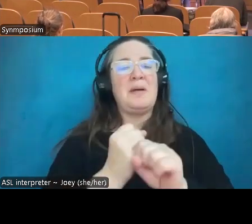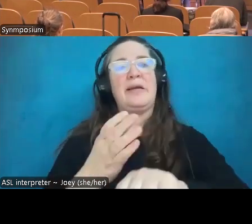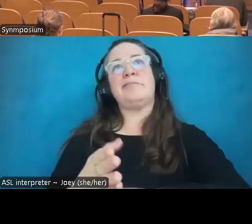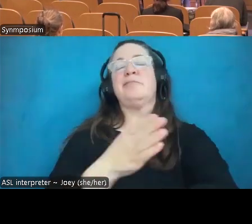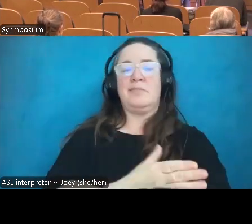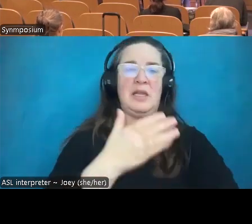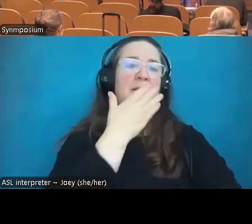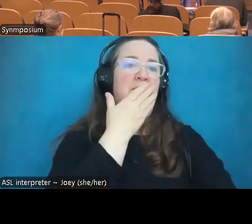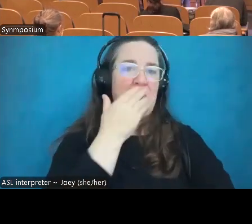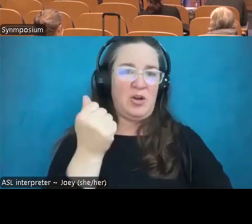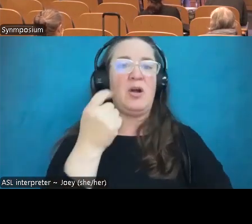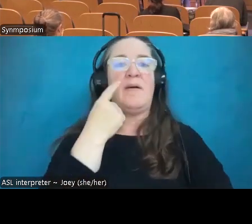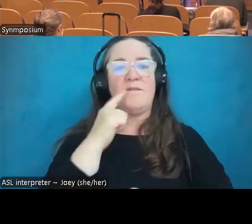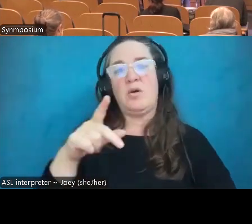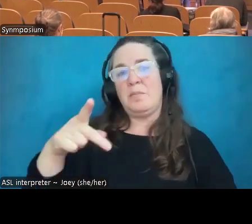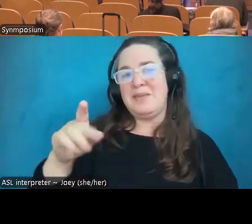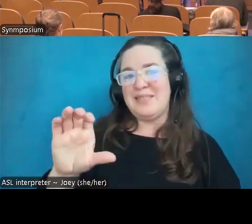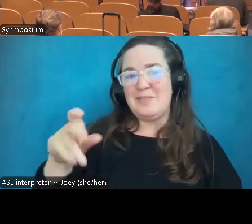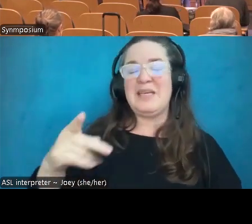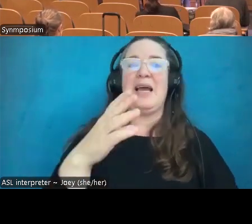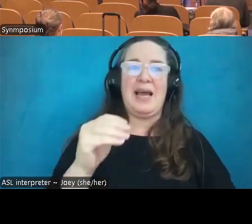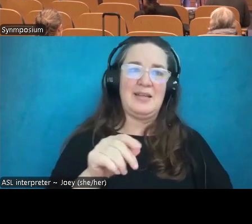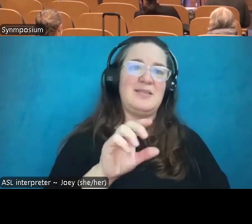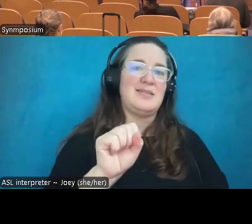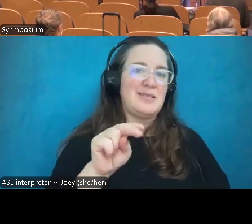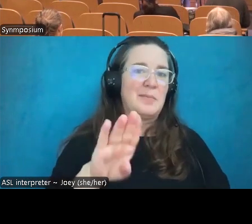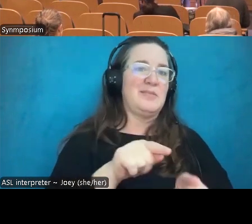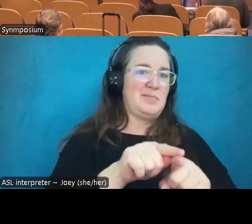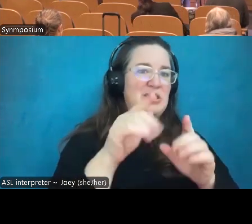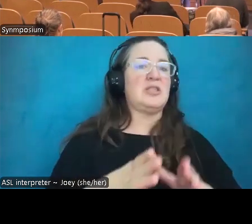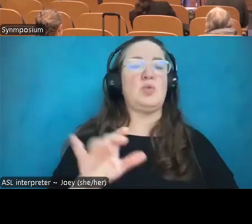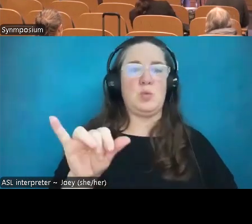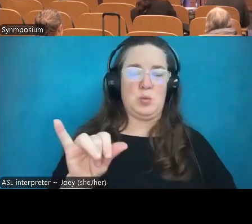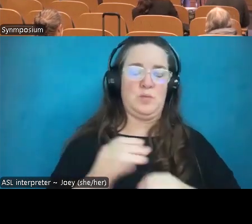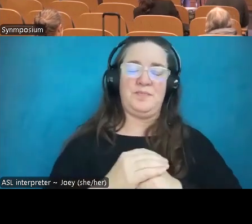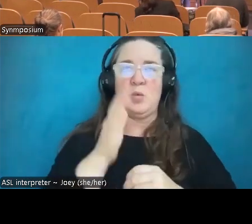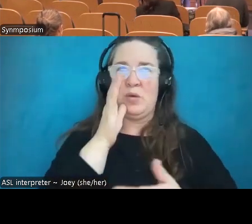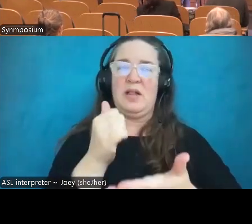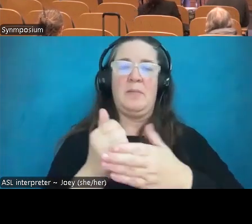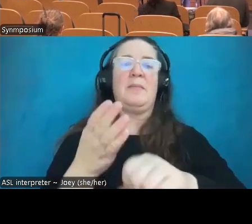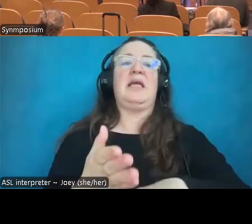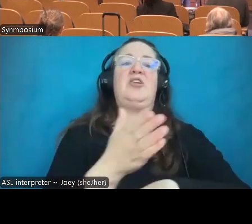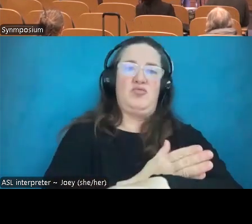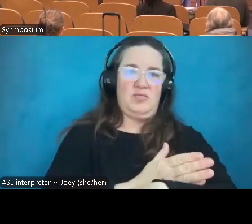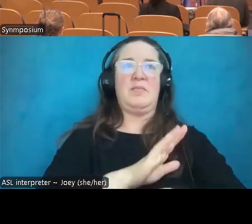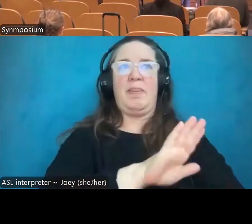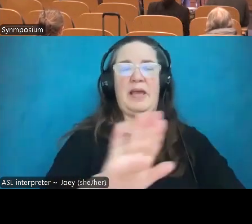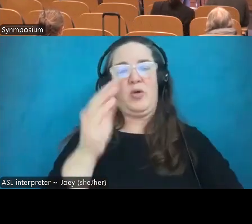for subspecialists as well, and to increase awareness of that. Dr. Schamess?